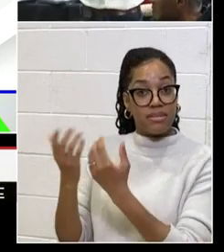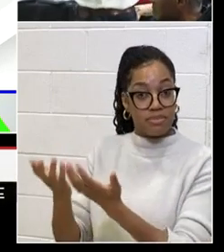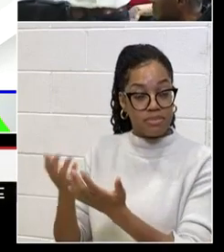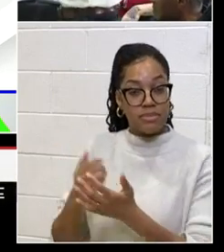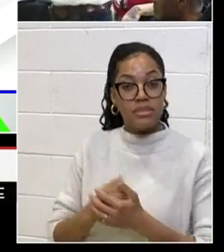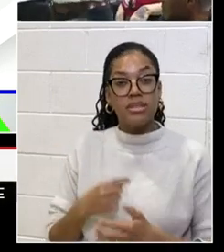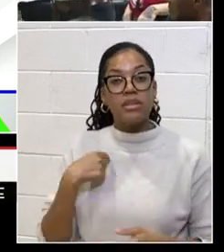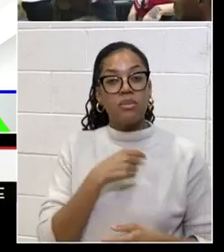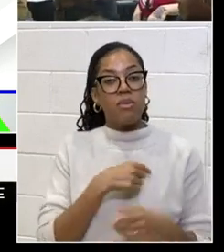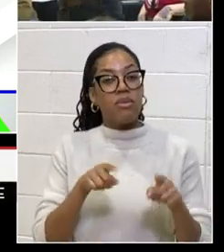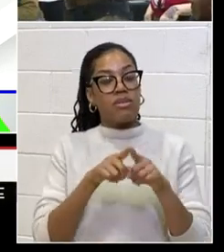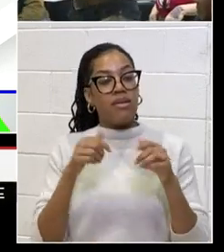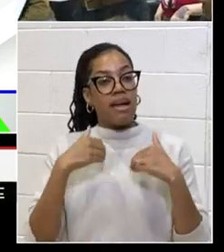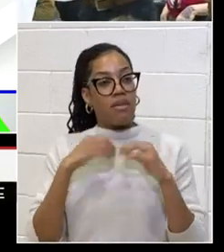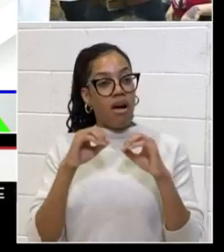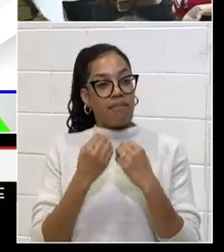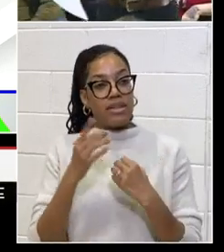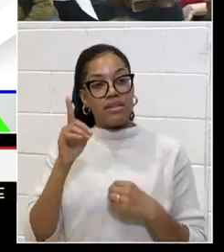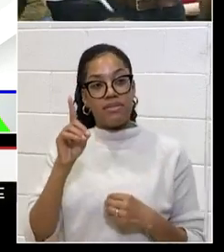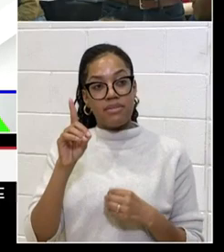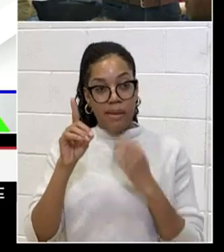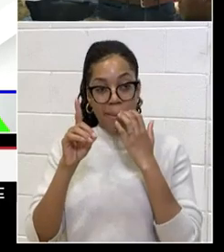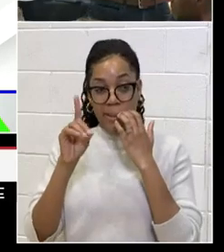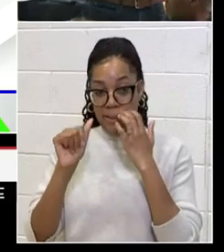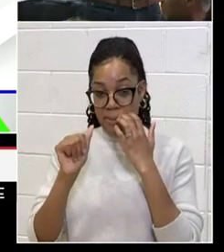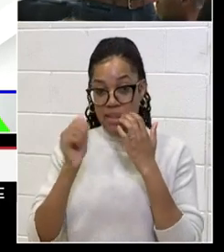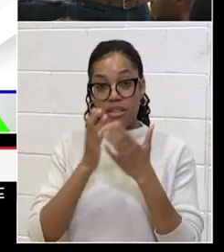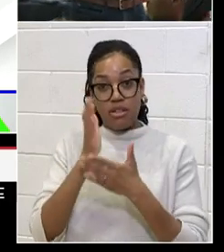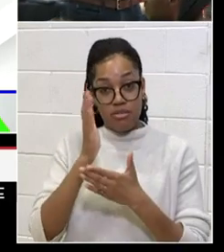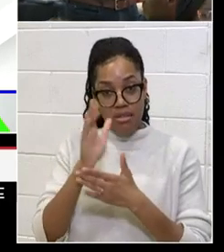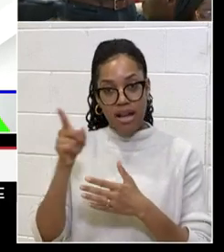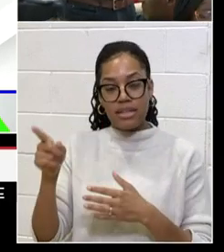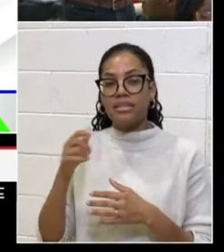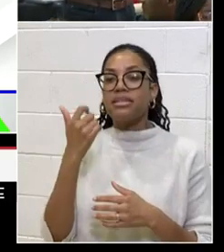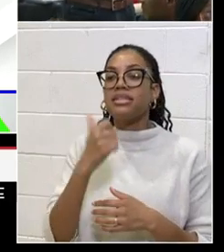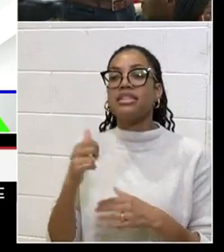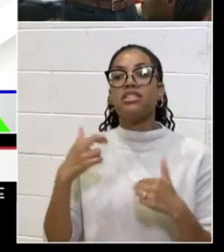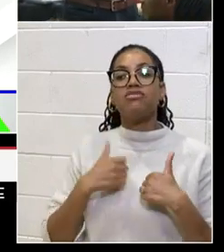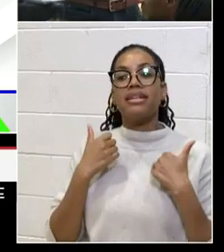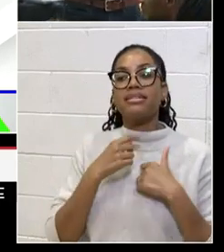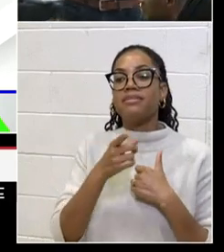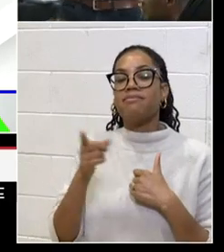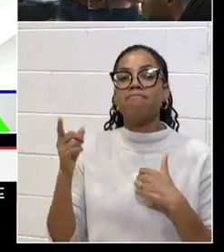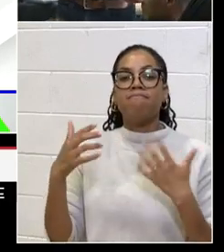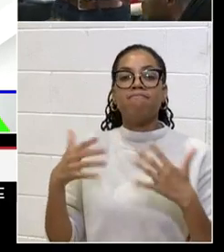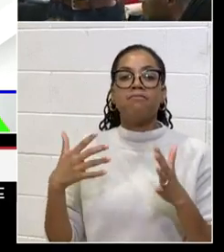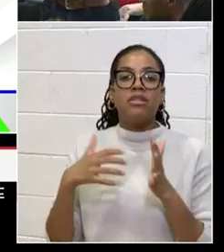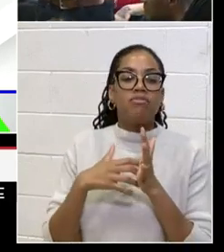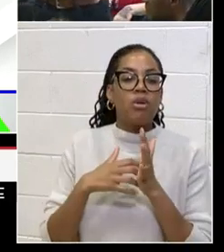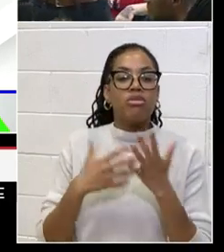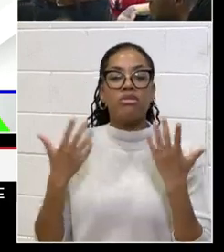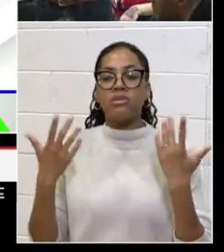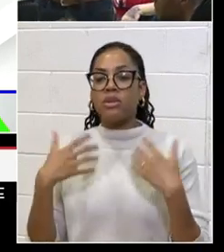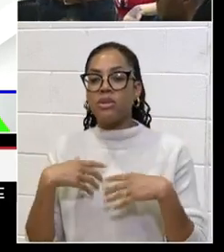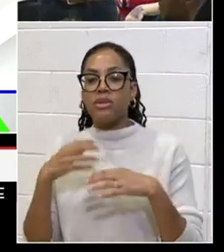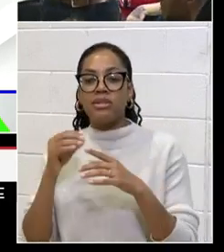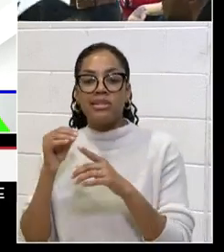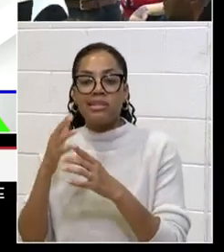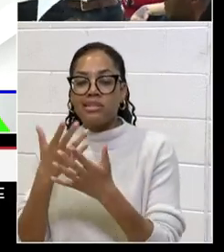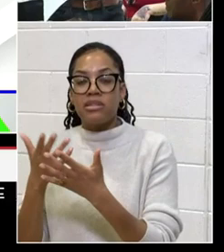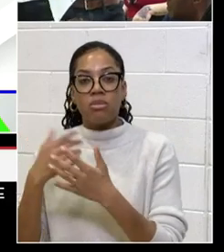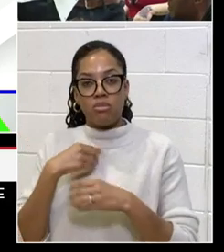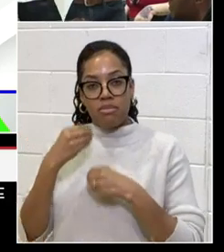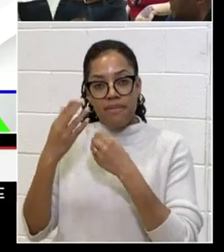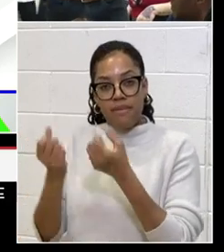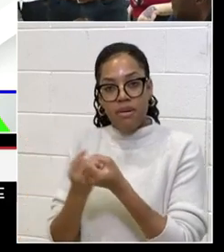great advocate for our residents who are most vulnerable. And so I want to just ask